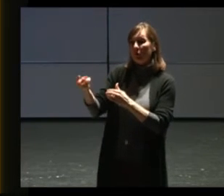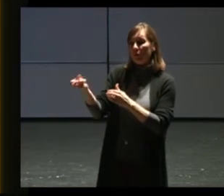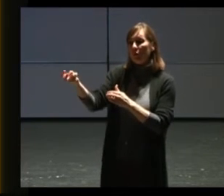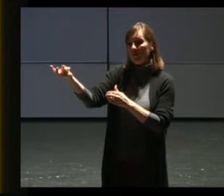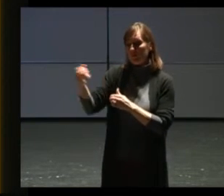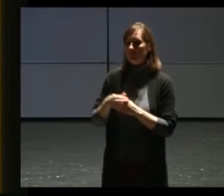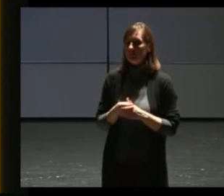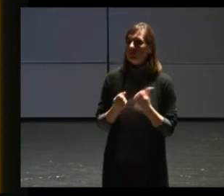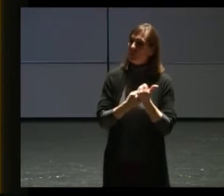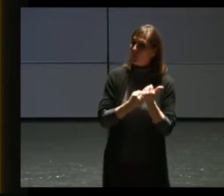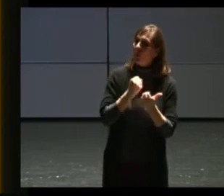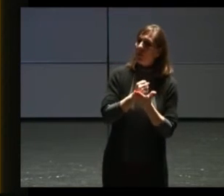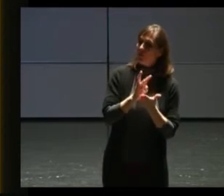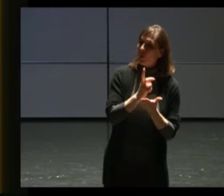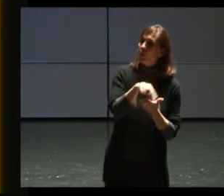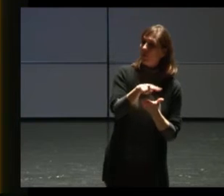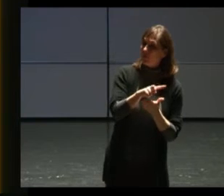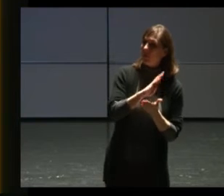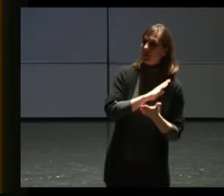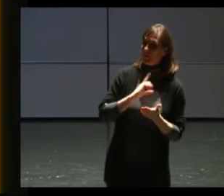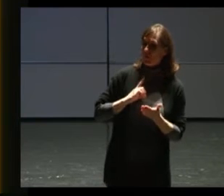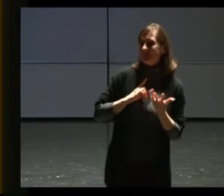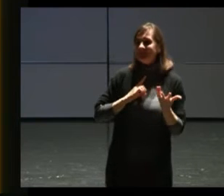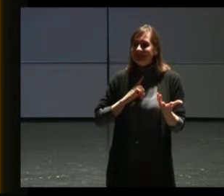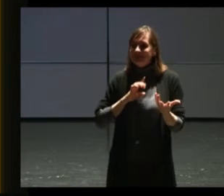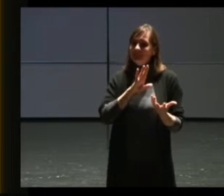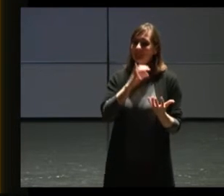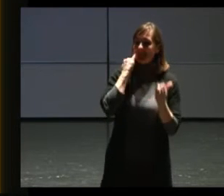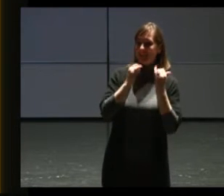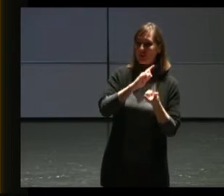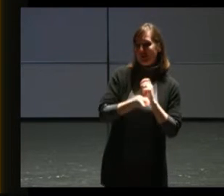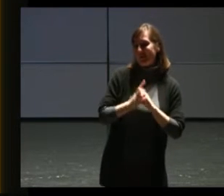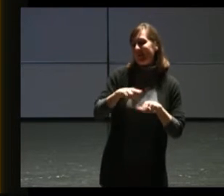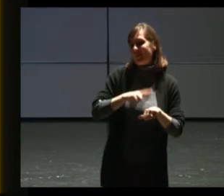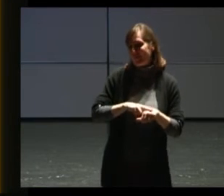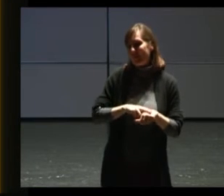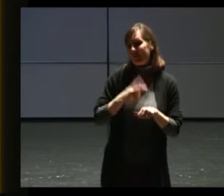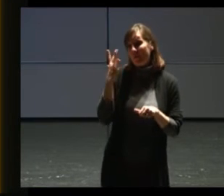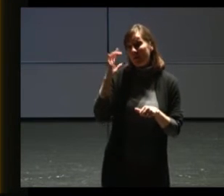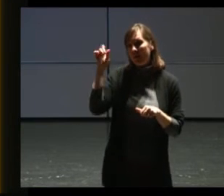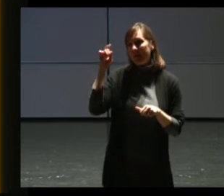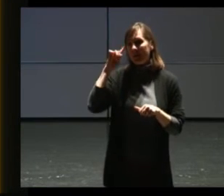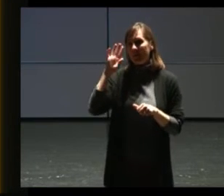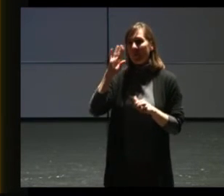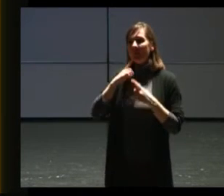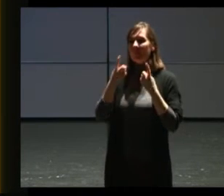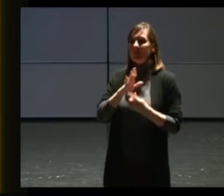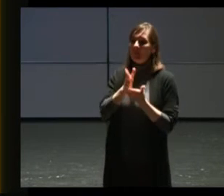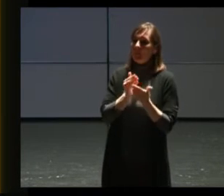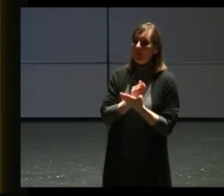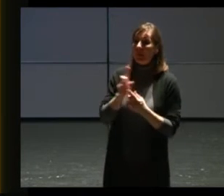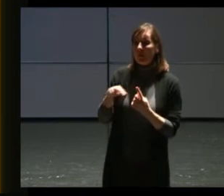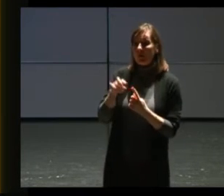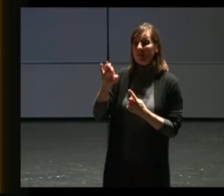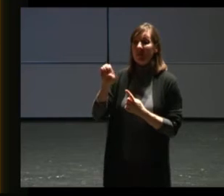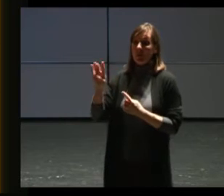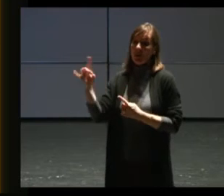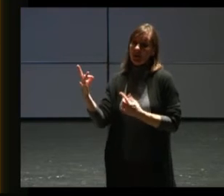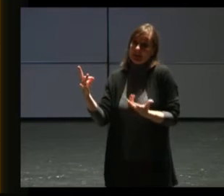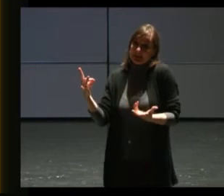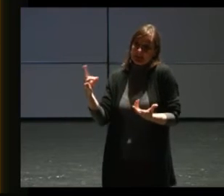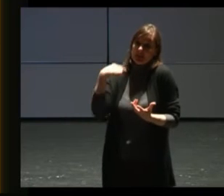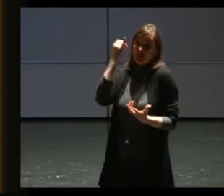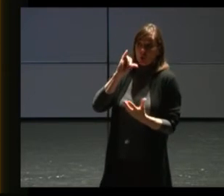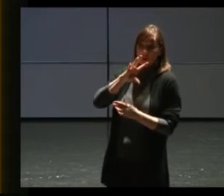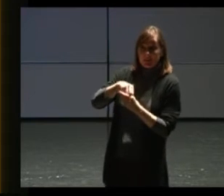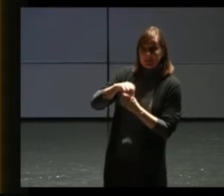Board of Regents. This could change, of course, because the governor will announce his budget on February 8th, and we don't know what that will